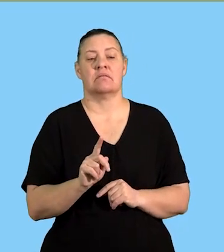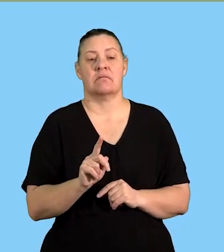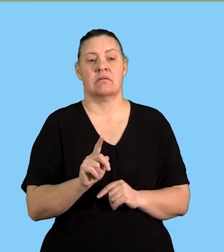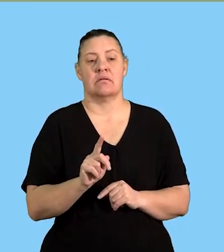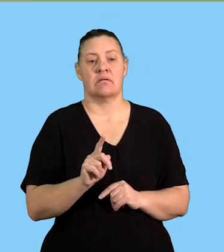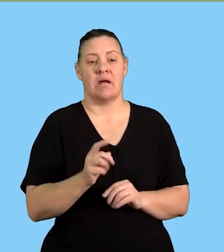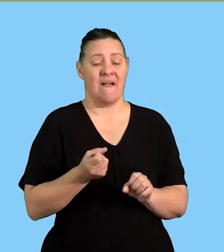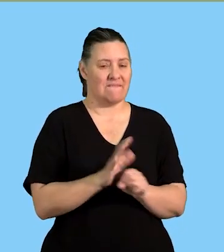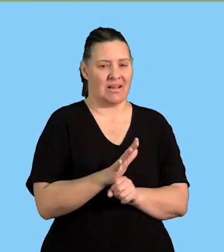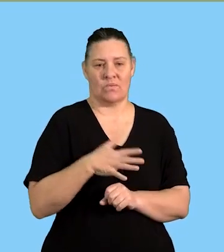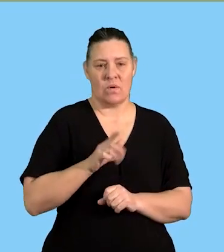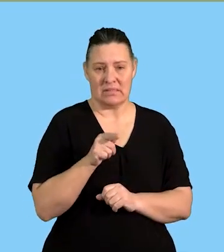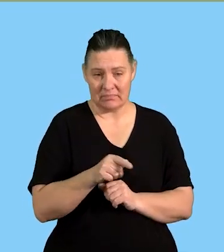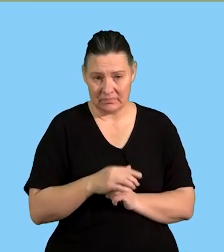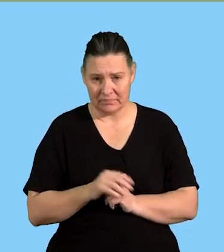and